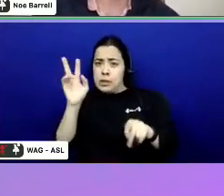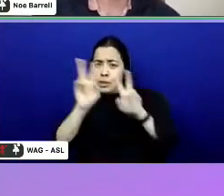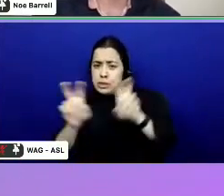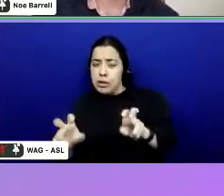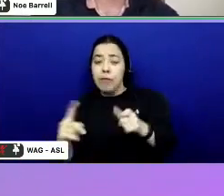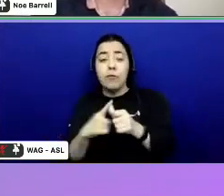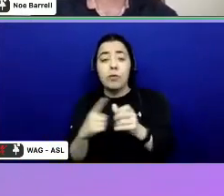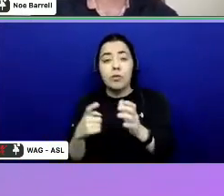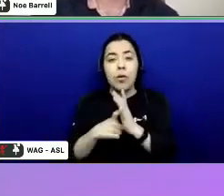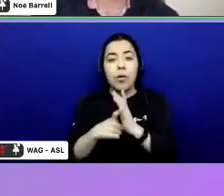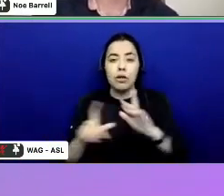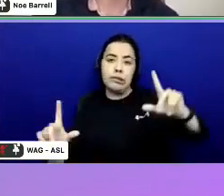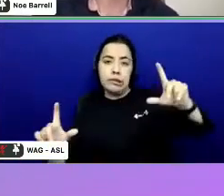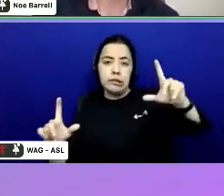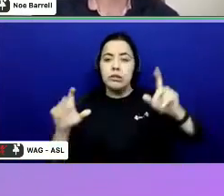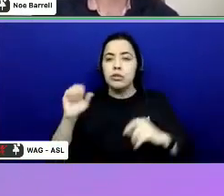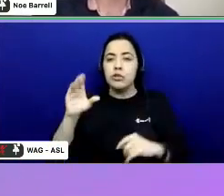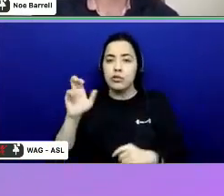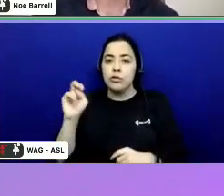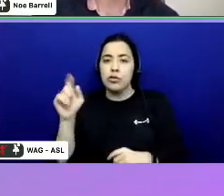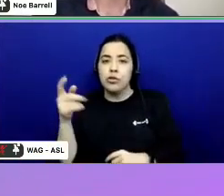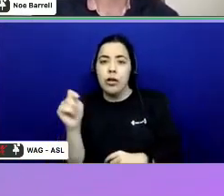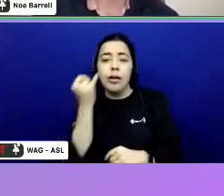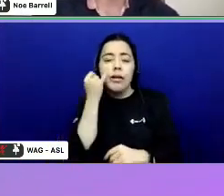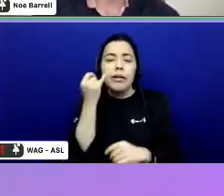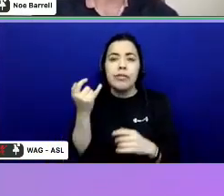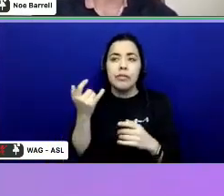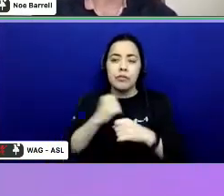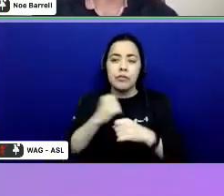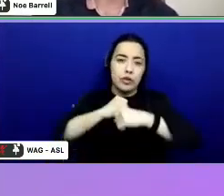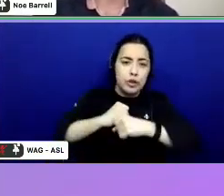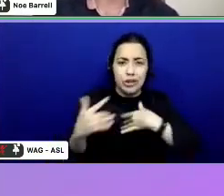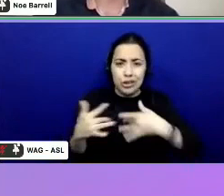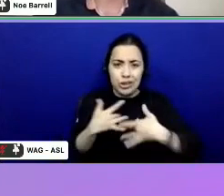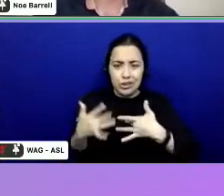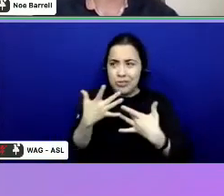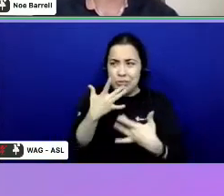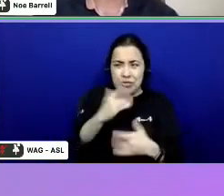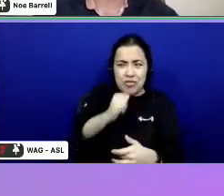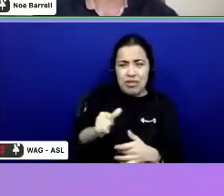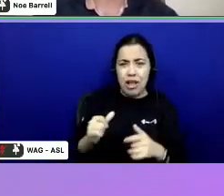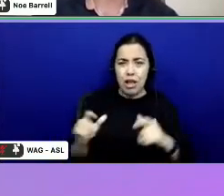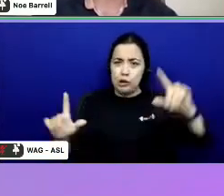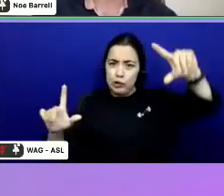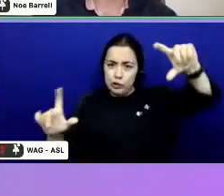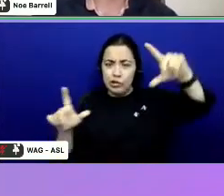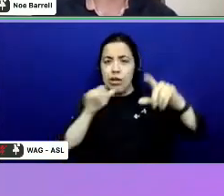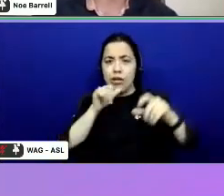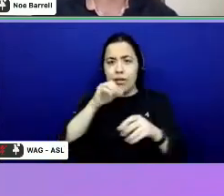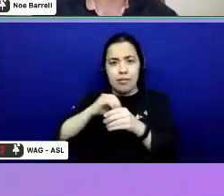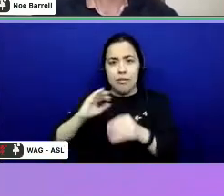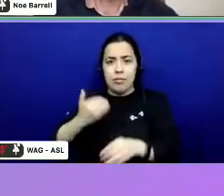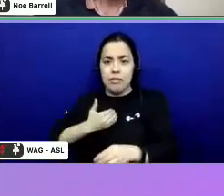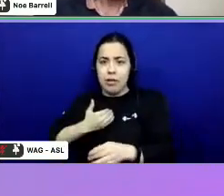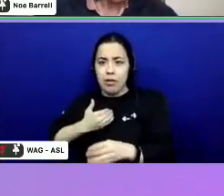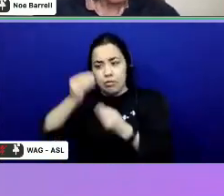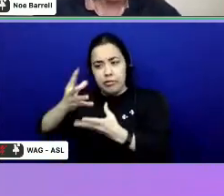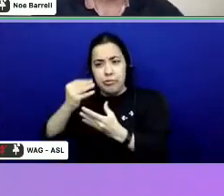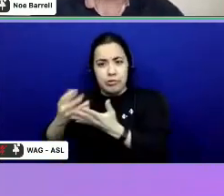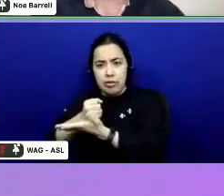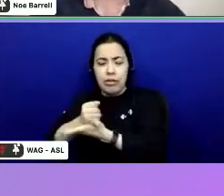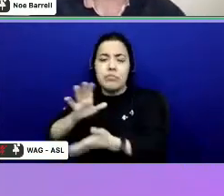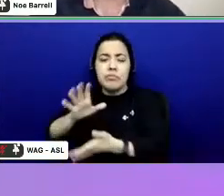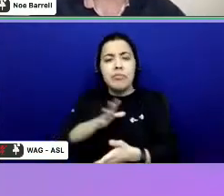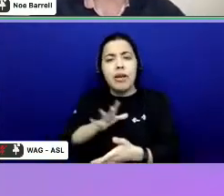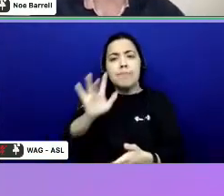that if for security concerns or other reasons, you don't want screenshots captured and in our data set, you can opt out of this. And